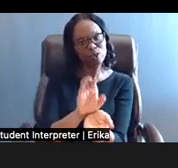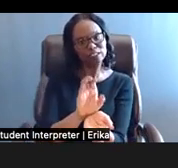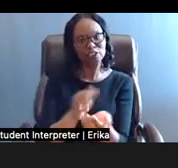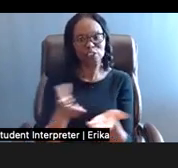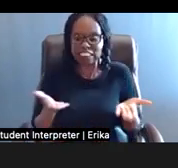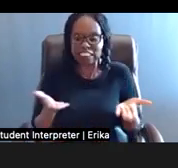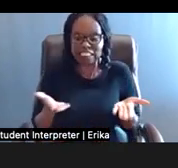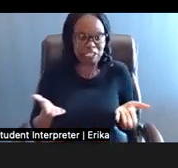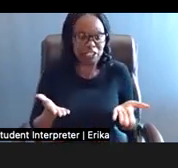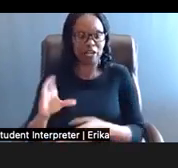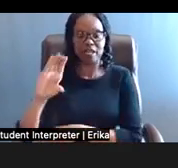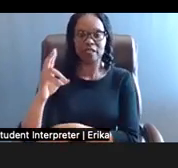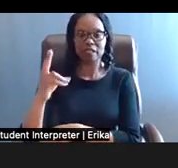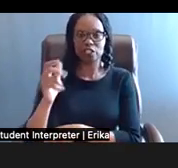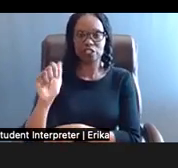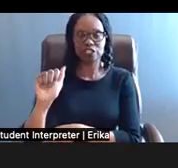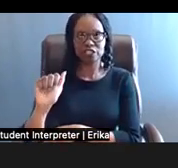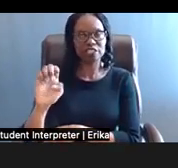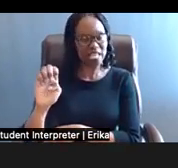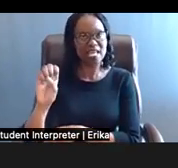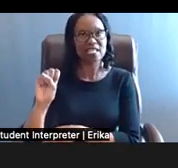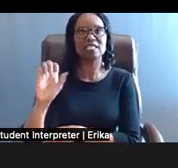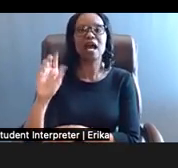blooms, fertilizer, and some of the things that were discussed today.